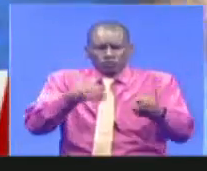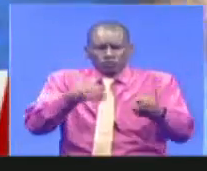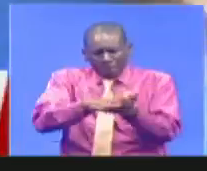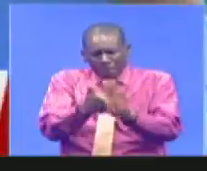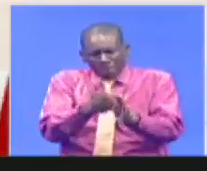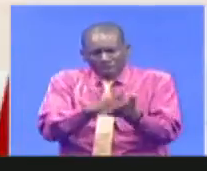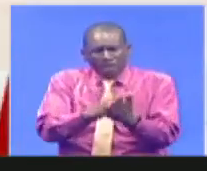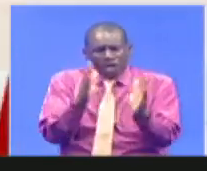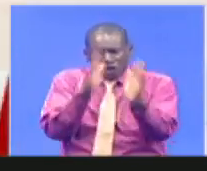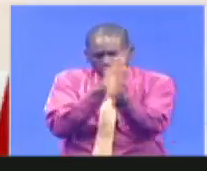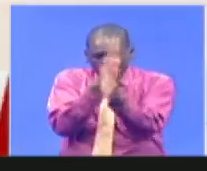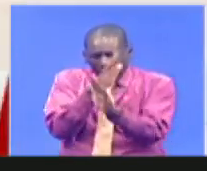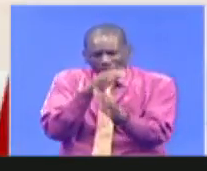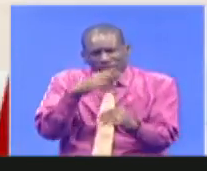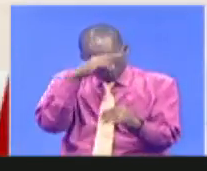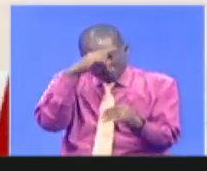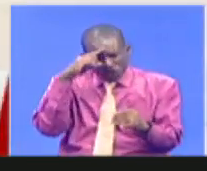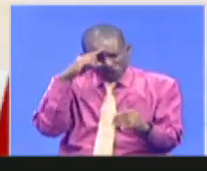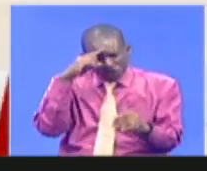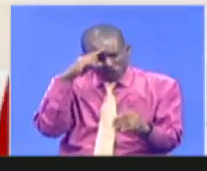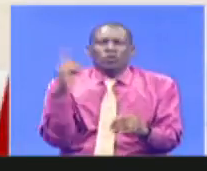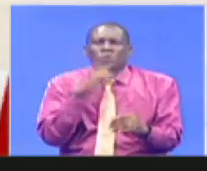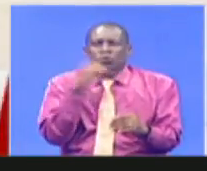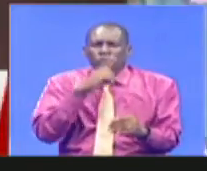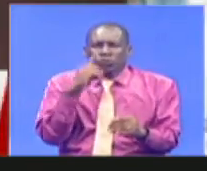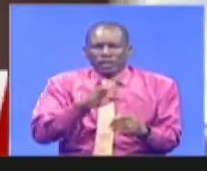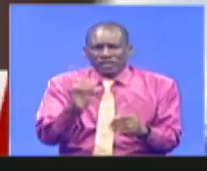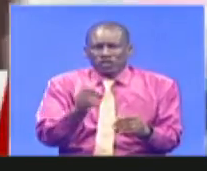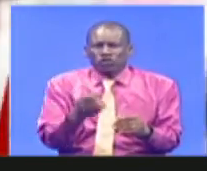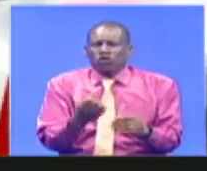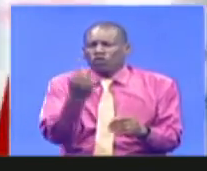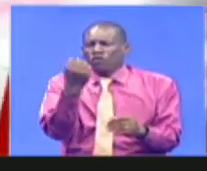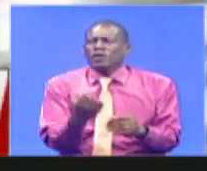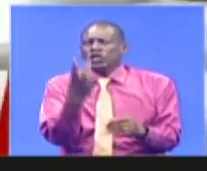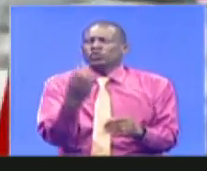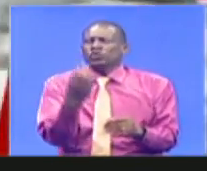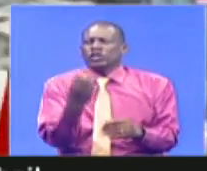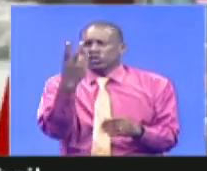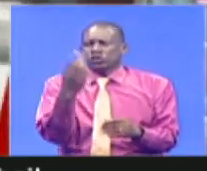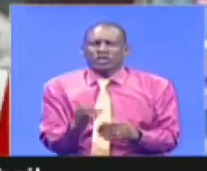its original expiry date of May 2020. Kevin Mutai, NTV, Mombasa.